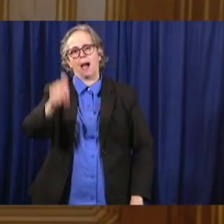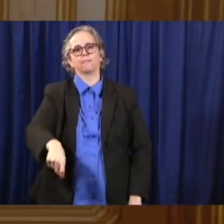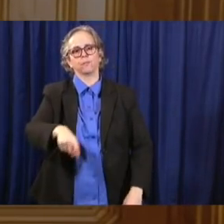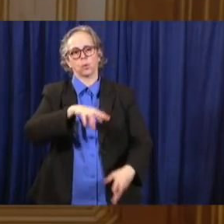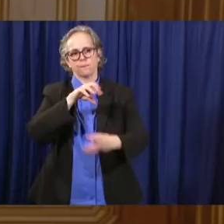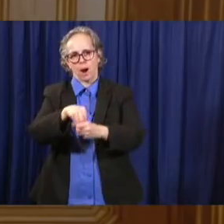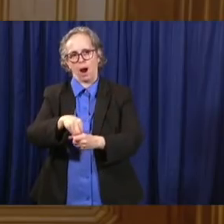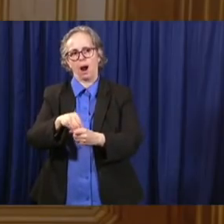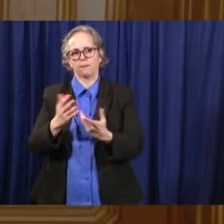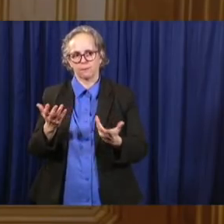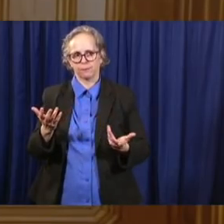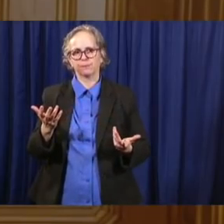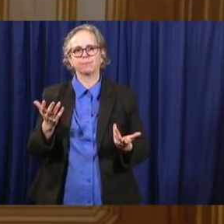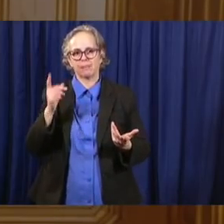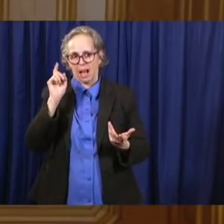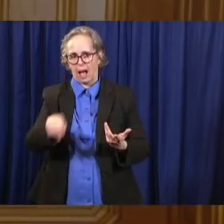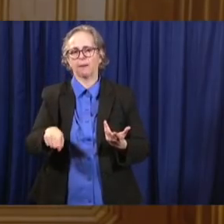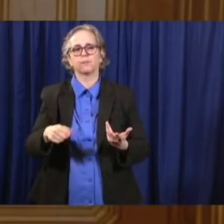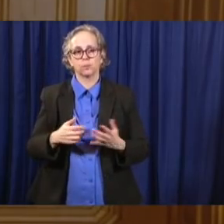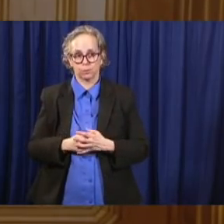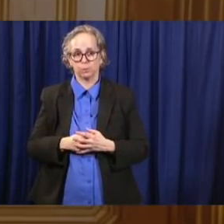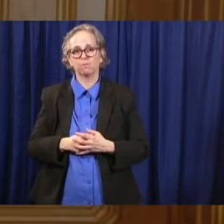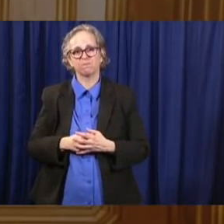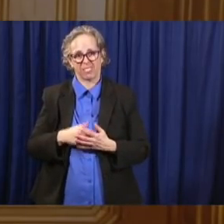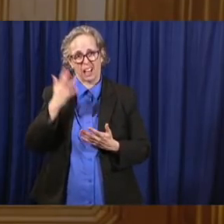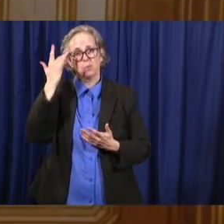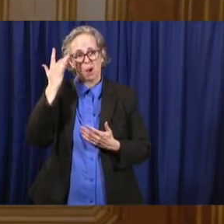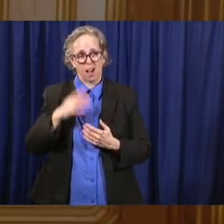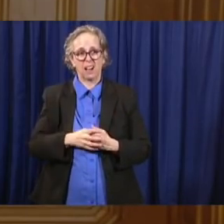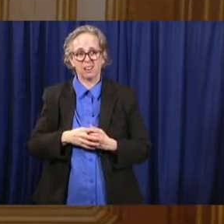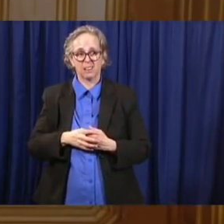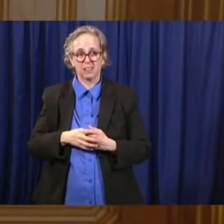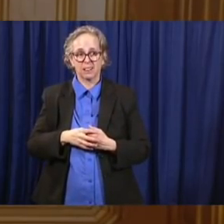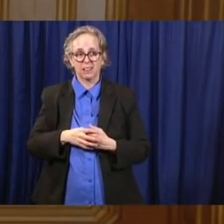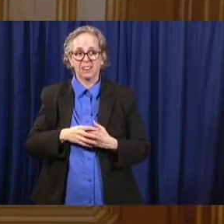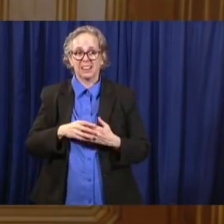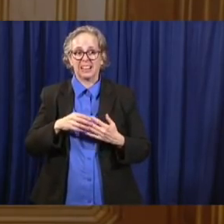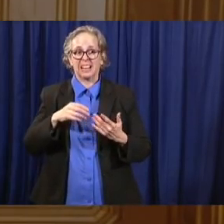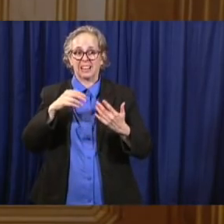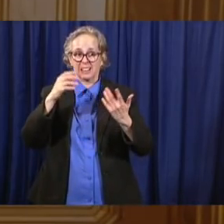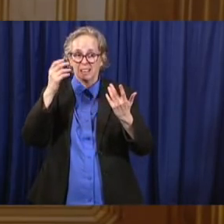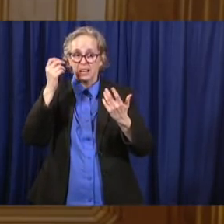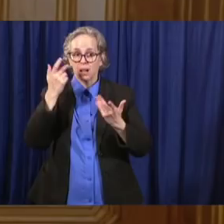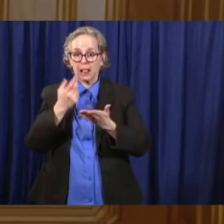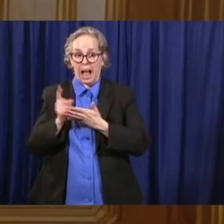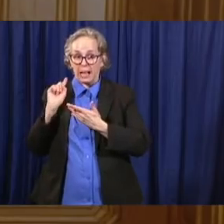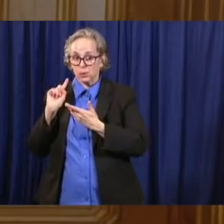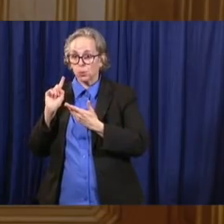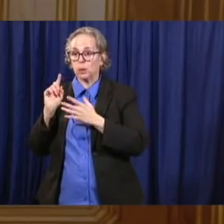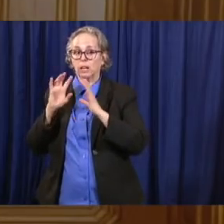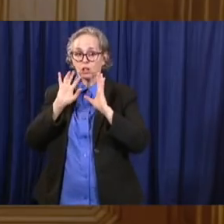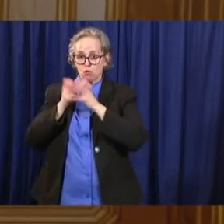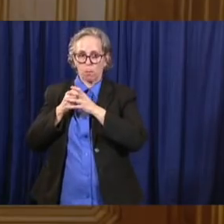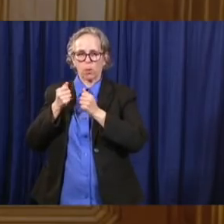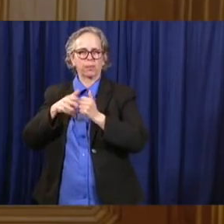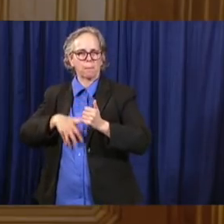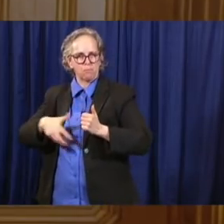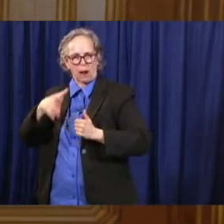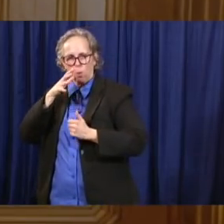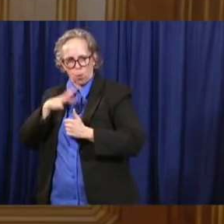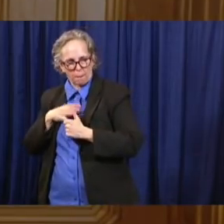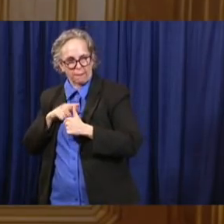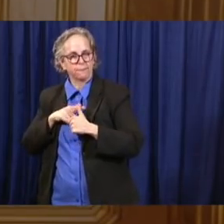the process was, for all three groups, the group we had last week and the two groups